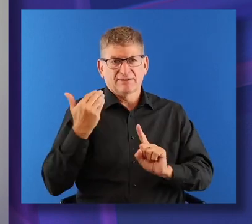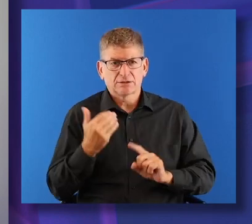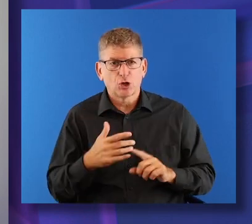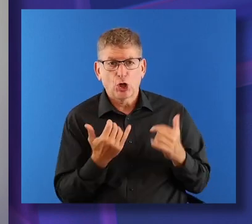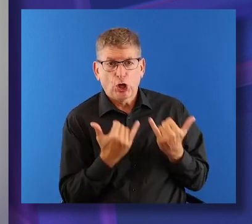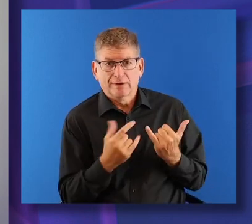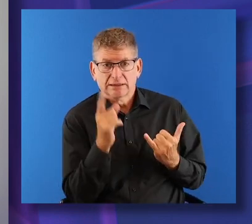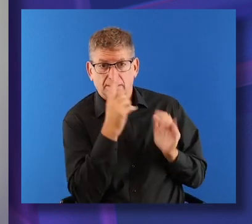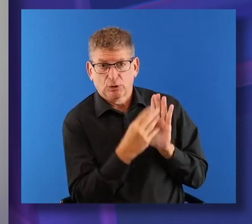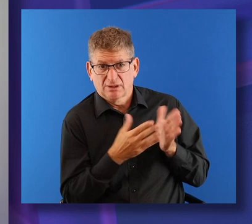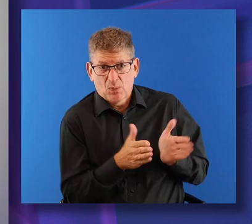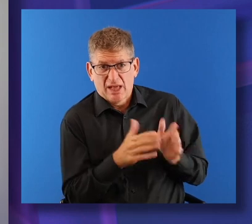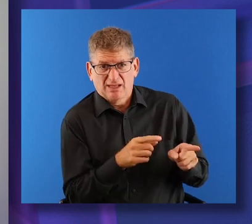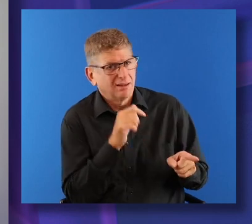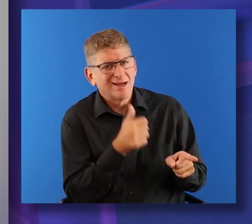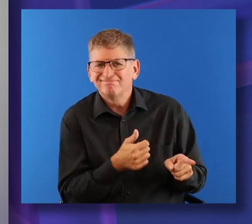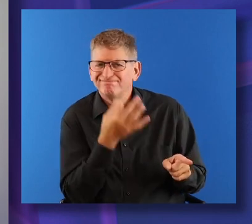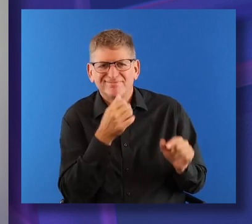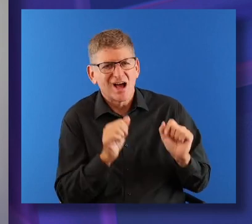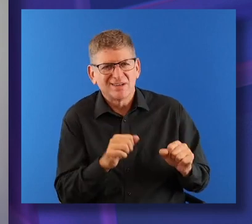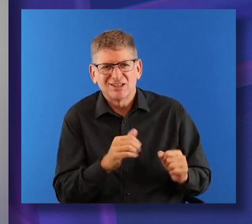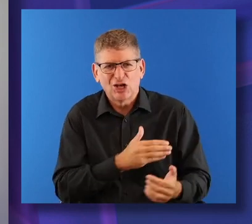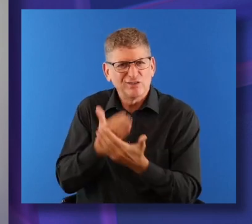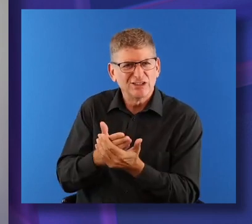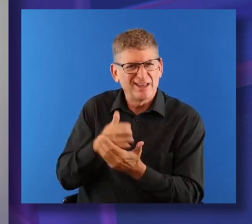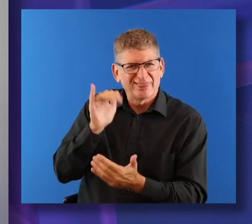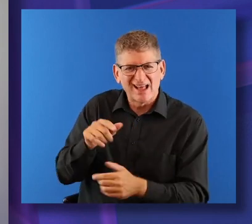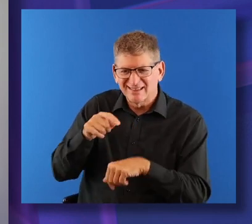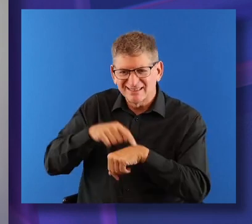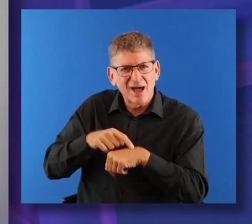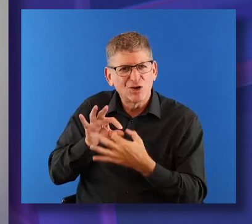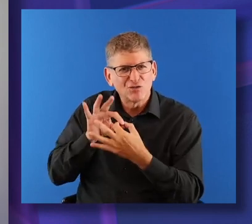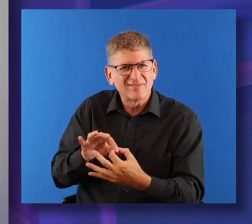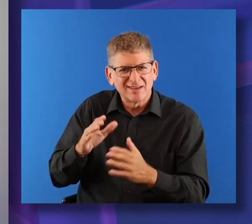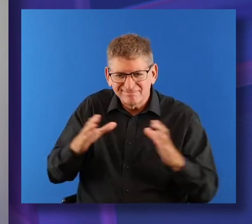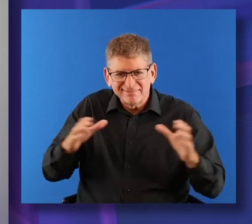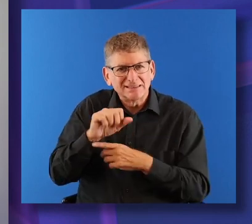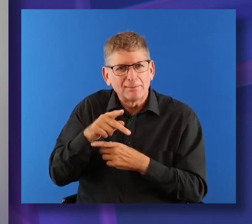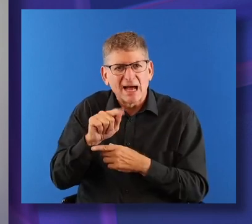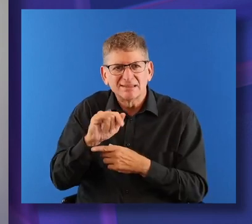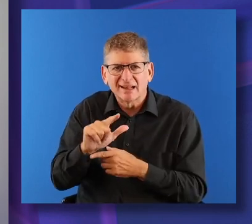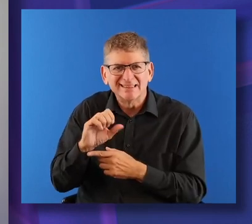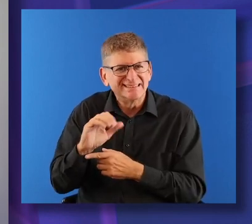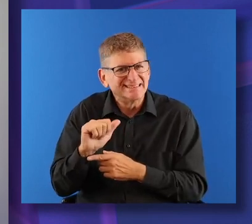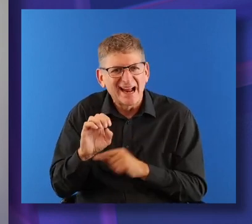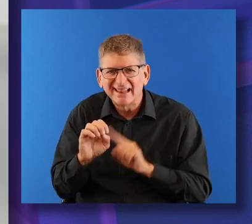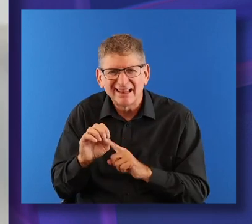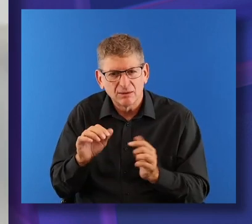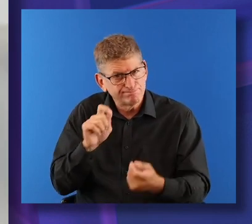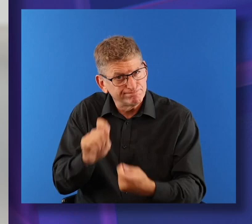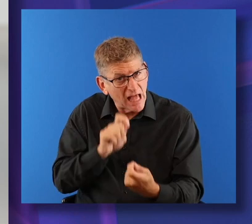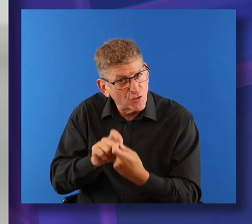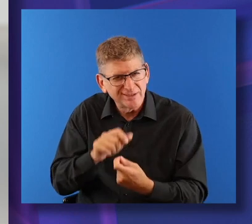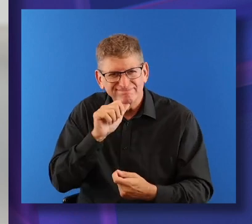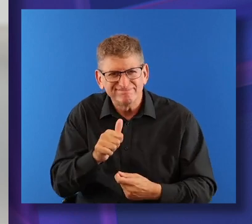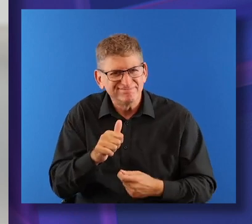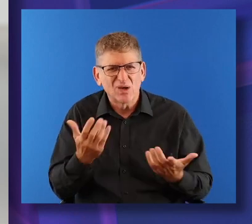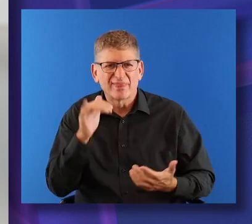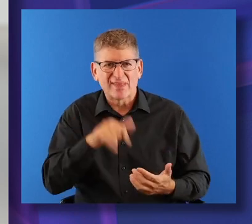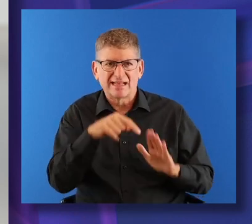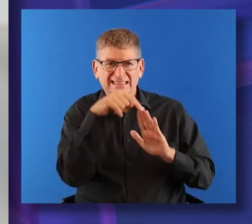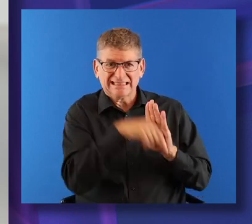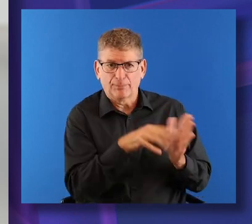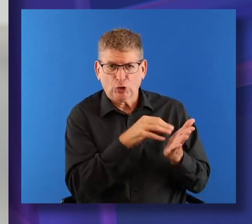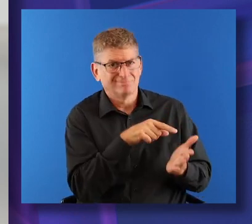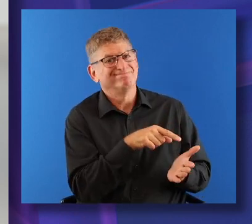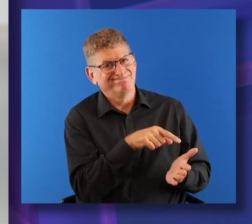a crucial role by learning from datasets created by compute-hungry quantum chemistry calculations and being able to make cheap predictions that